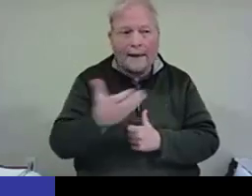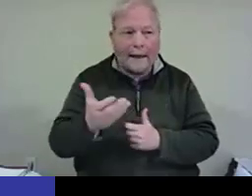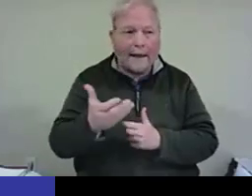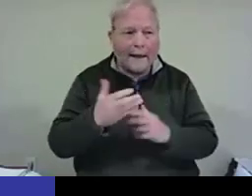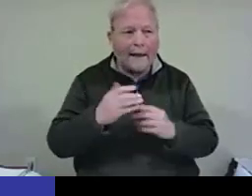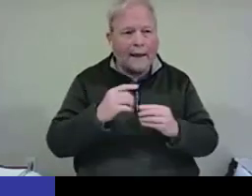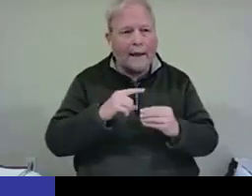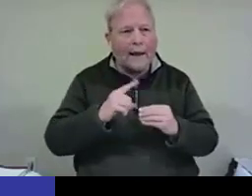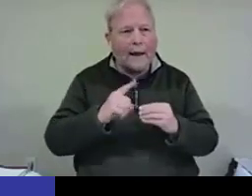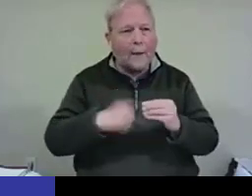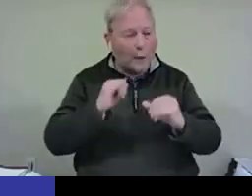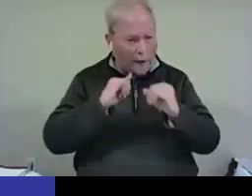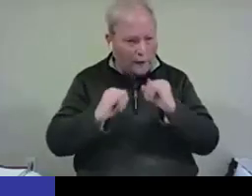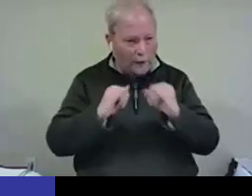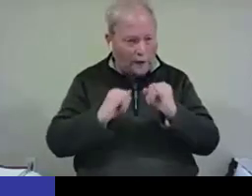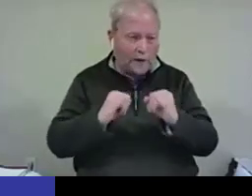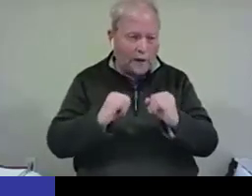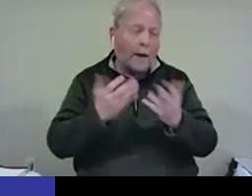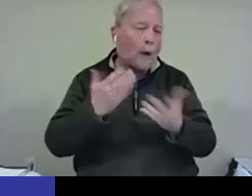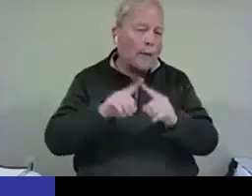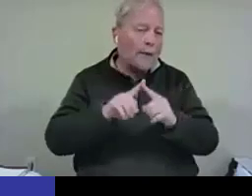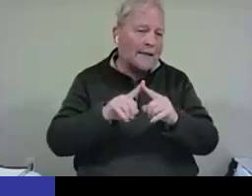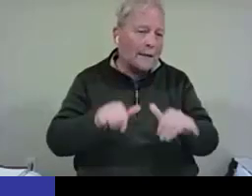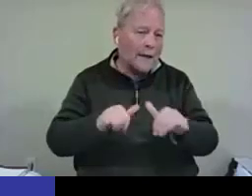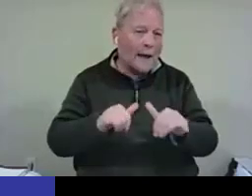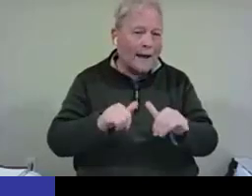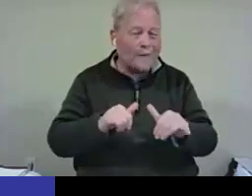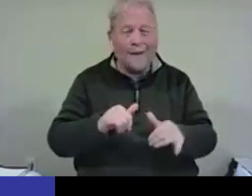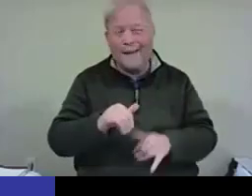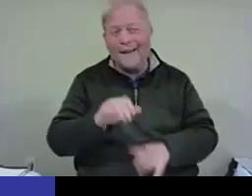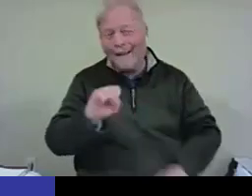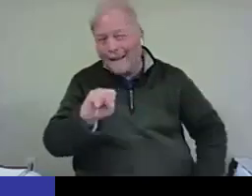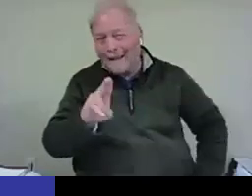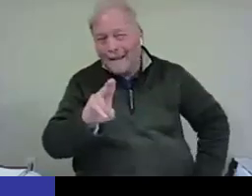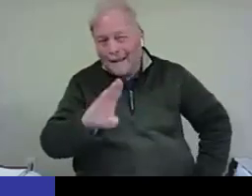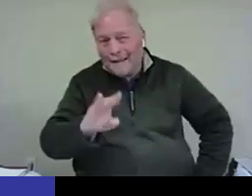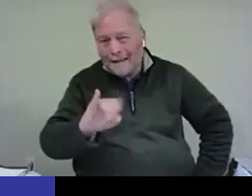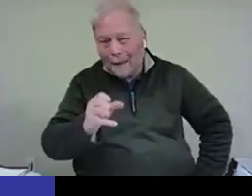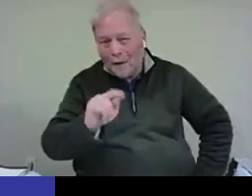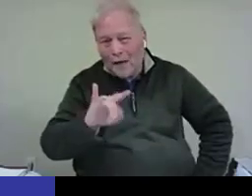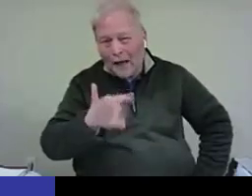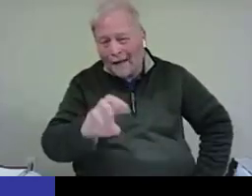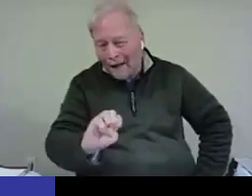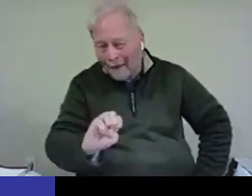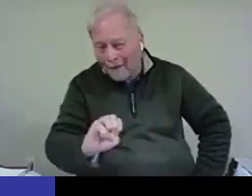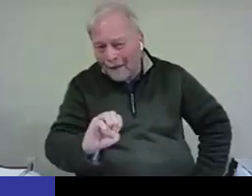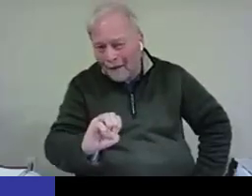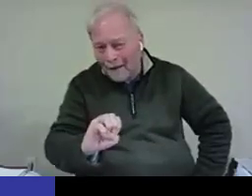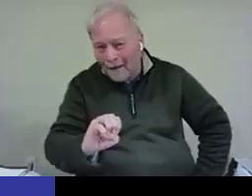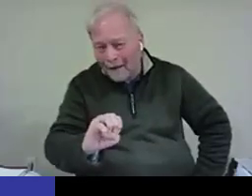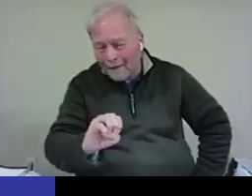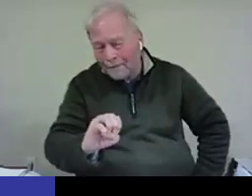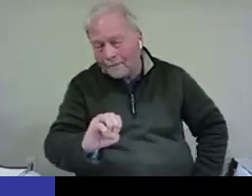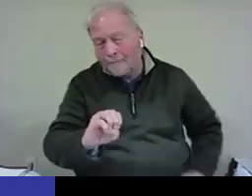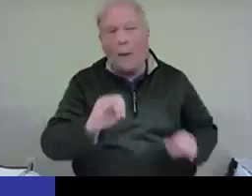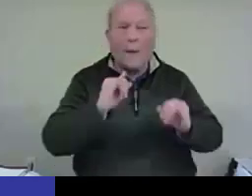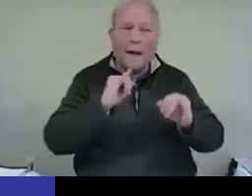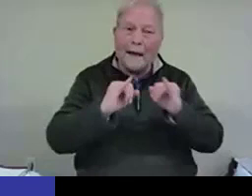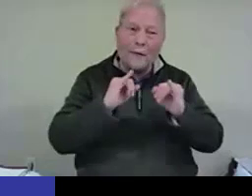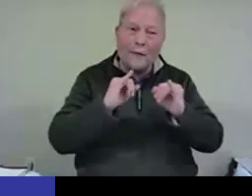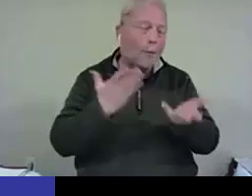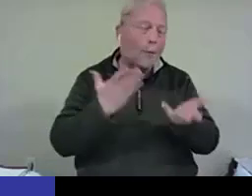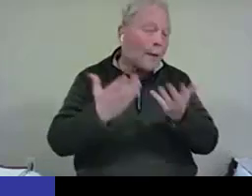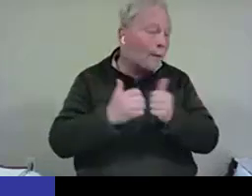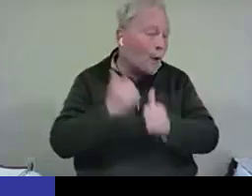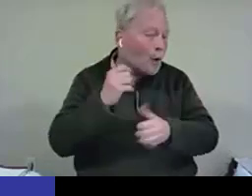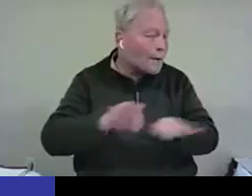simultaneously probably the most subjective data collection method required by the rule, but they're also perhaps the most important in